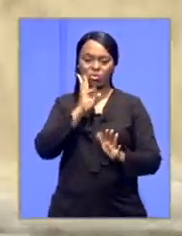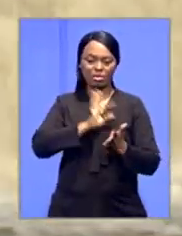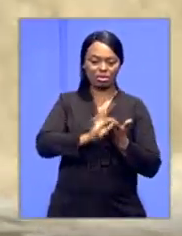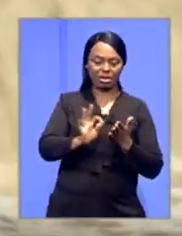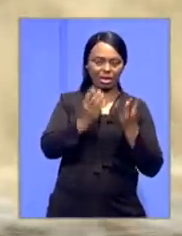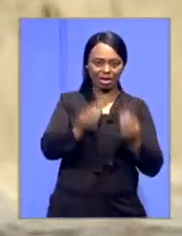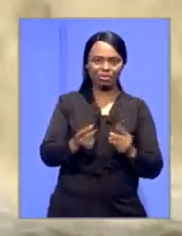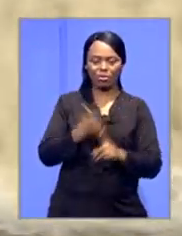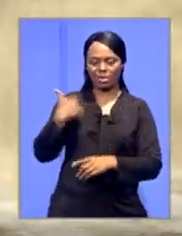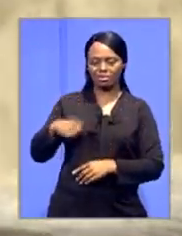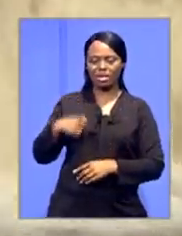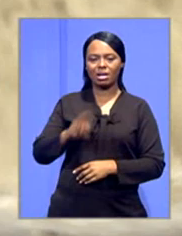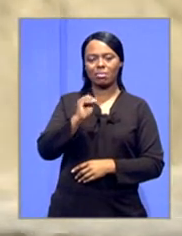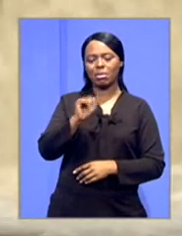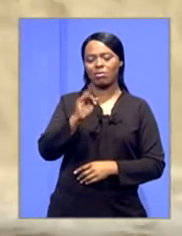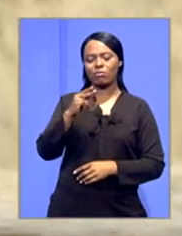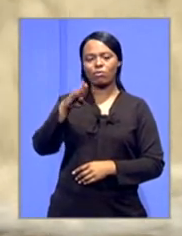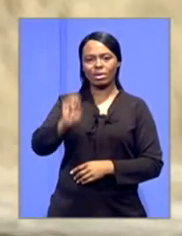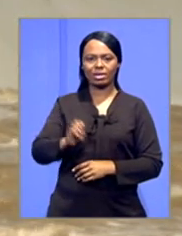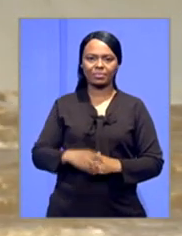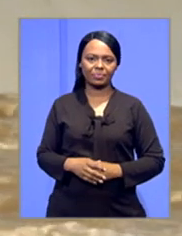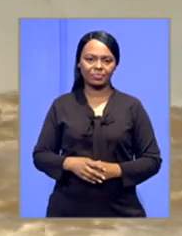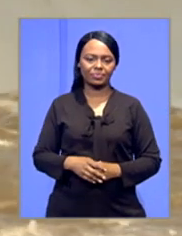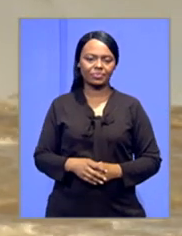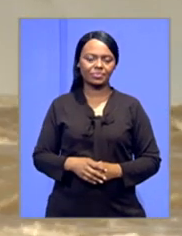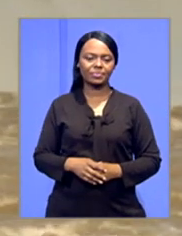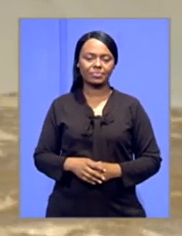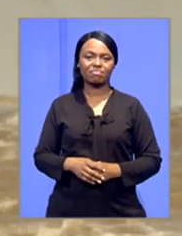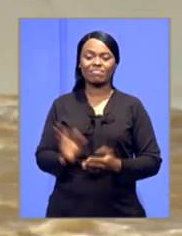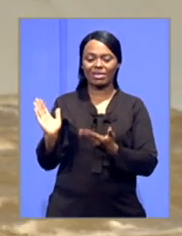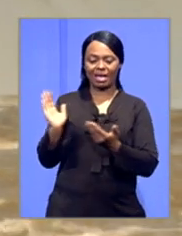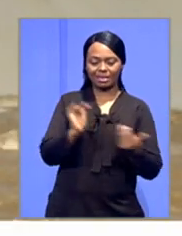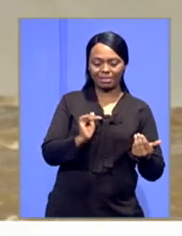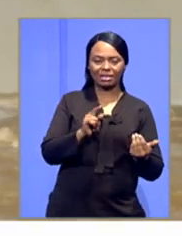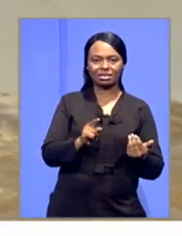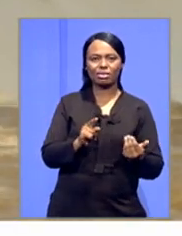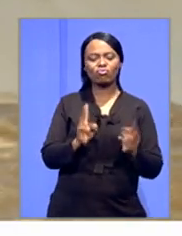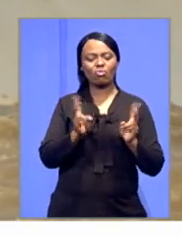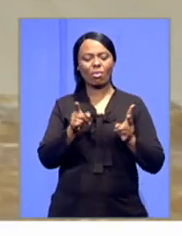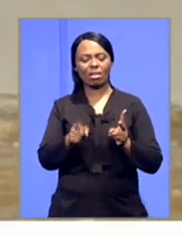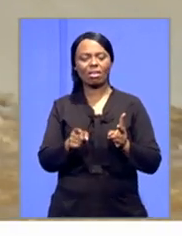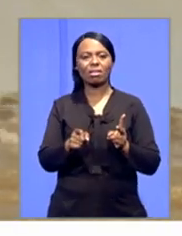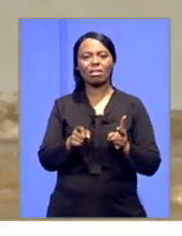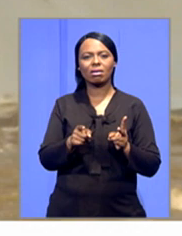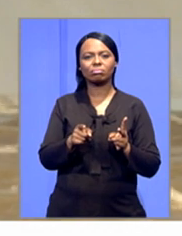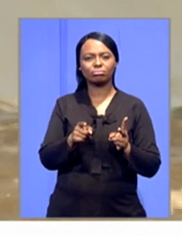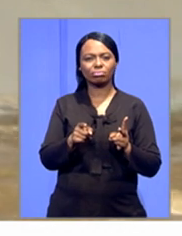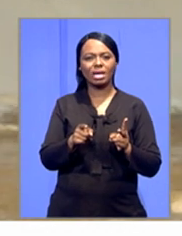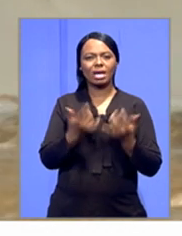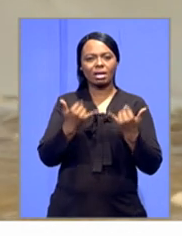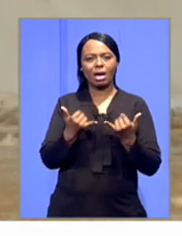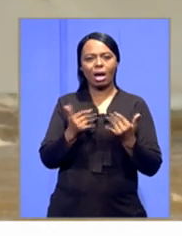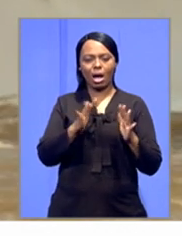ba mmasepala wa Mafube ba itemogelang. We can expect that a normal municipality would be able to treat